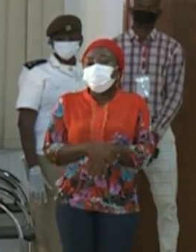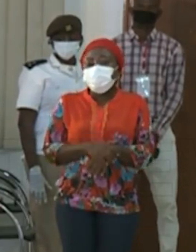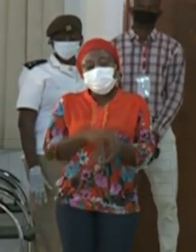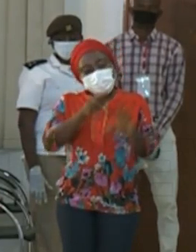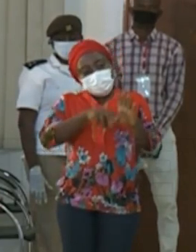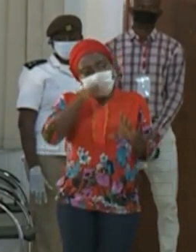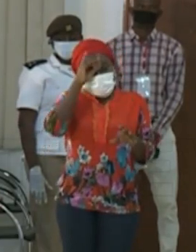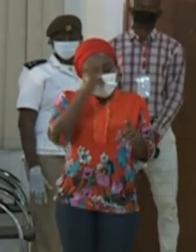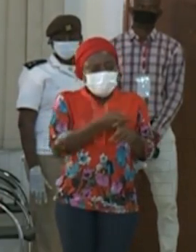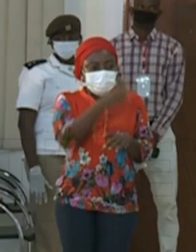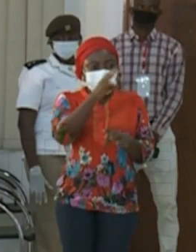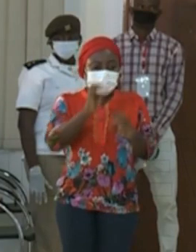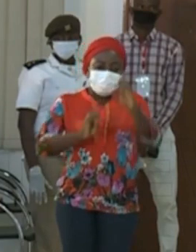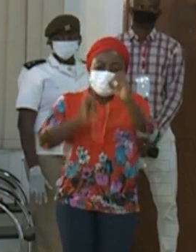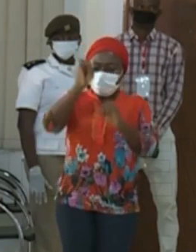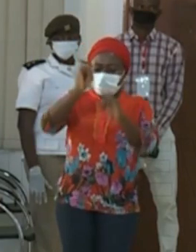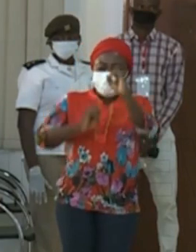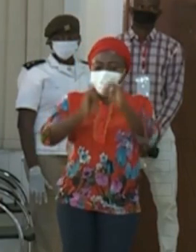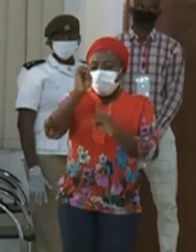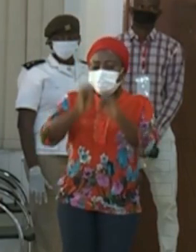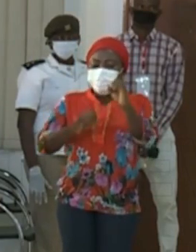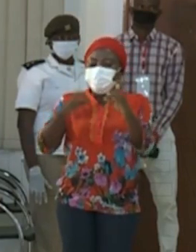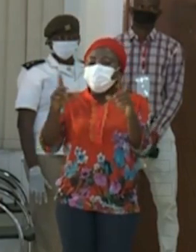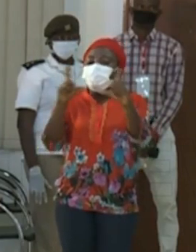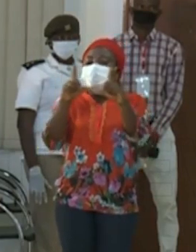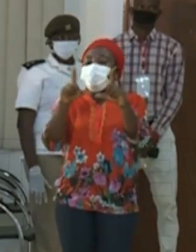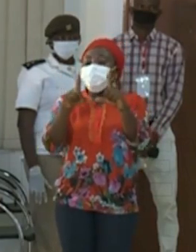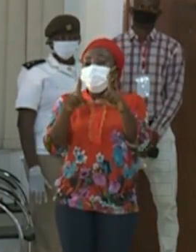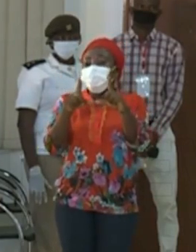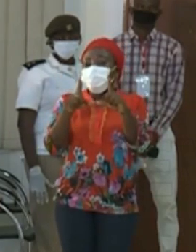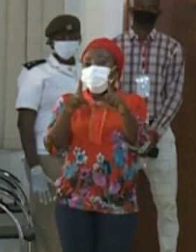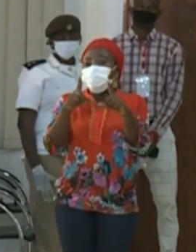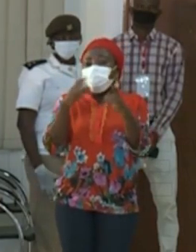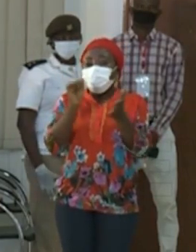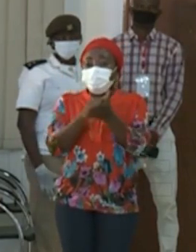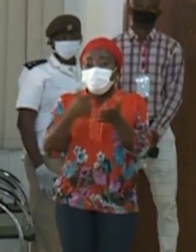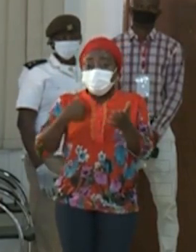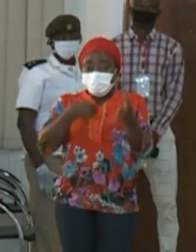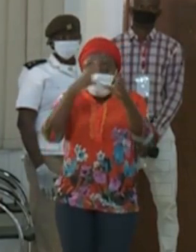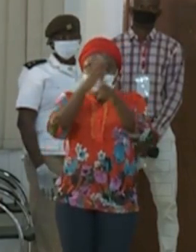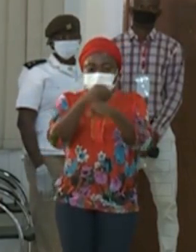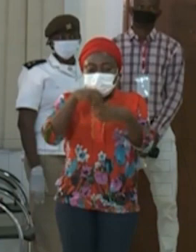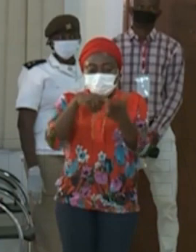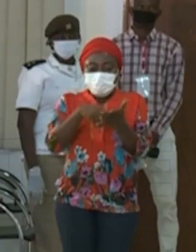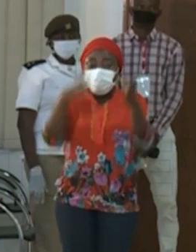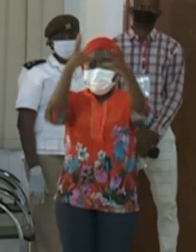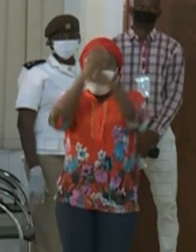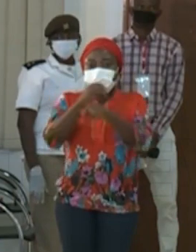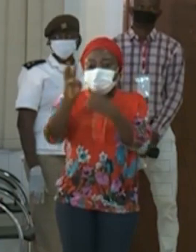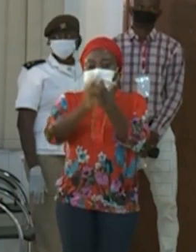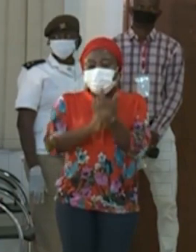Chairman, from your assessments of the level you have attained, your achievement so